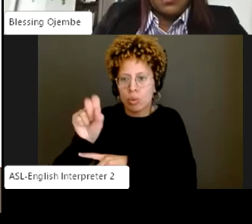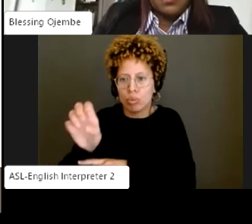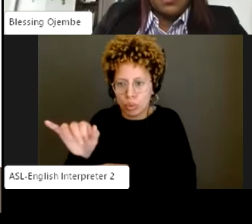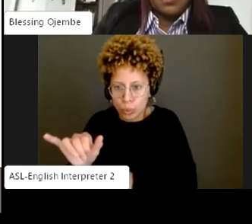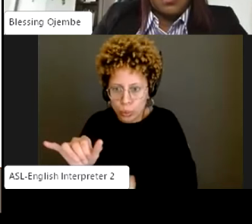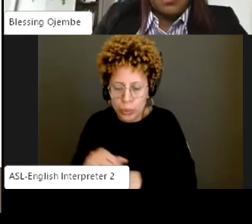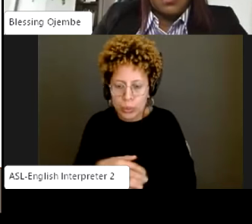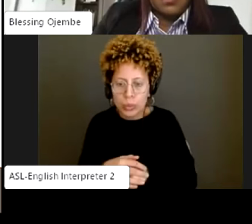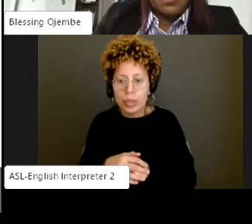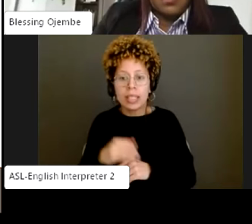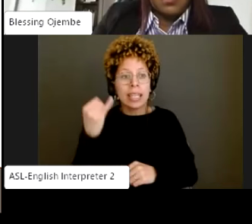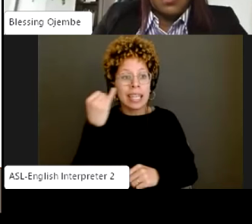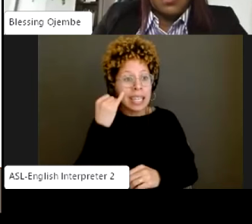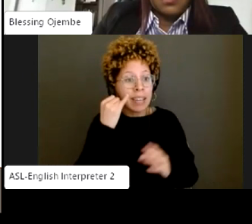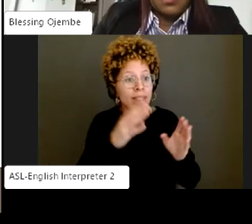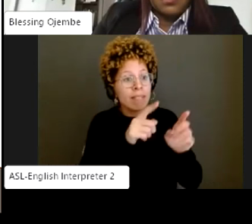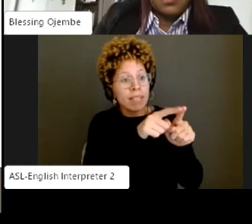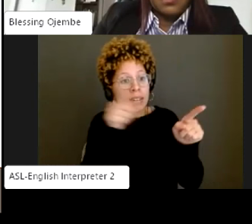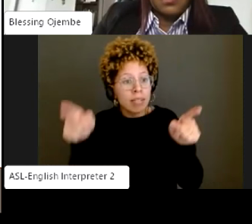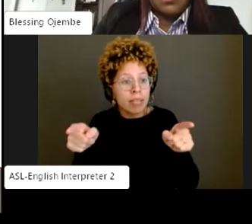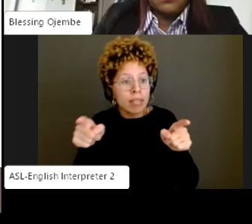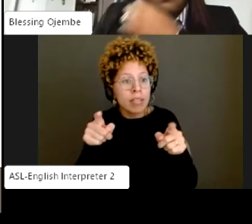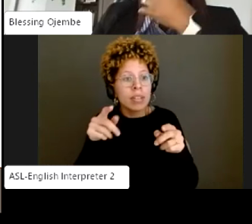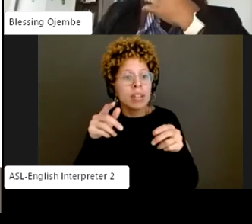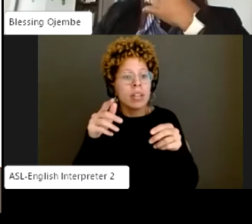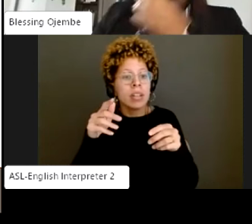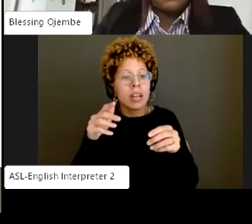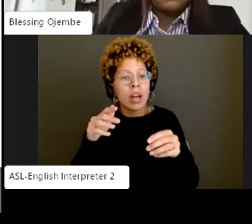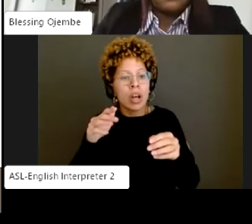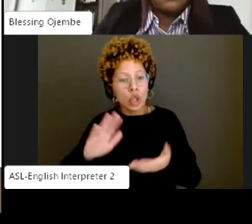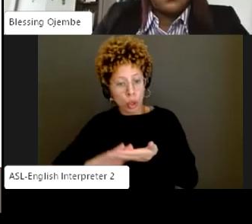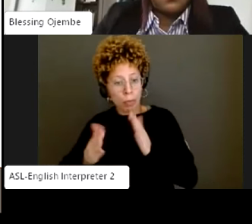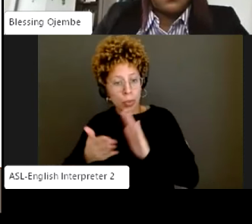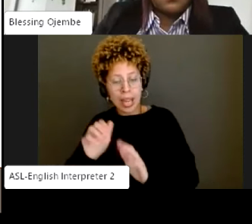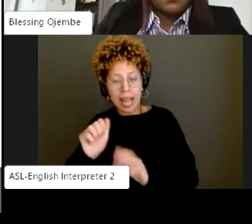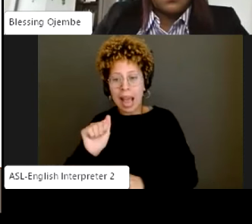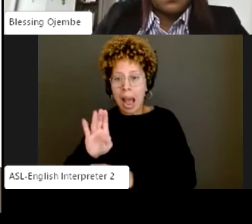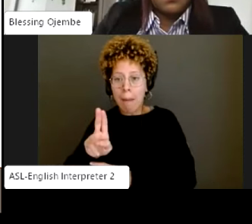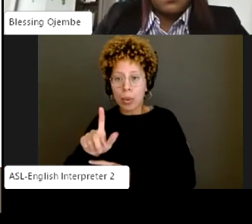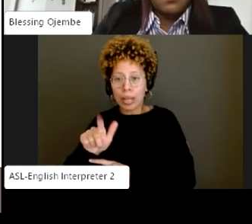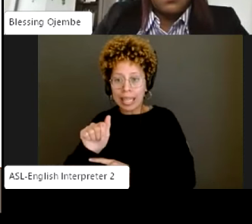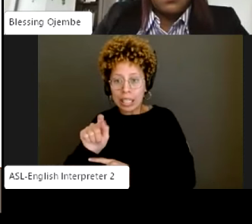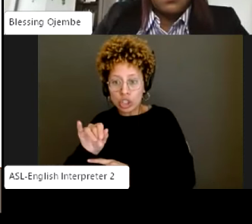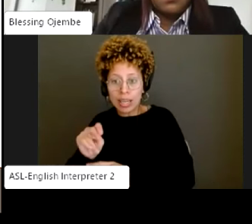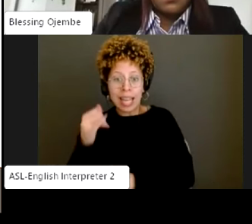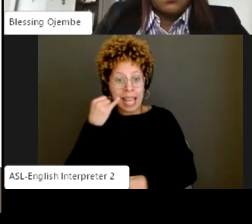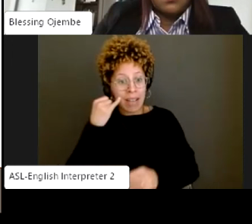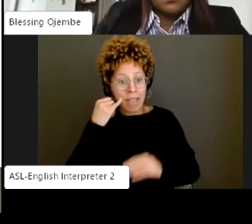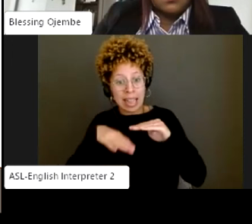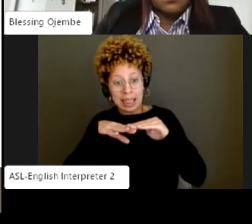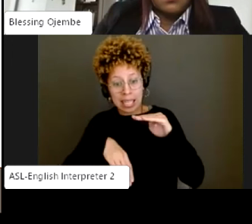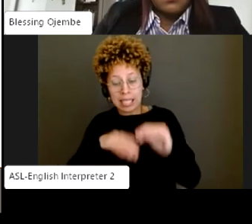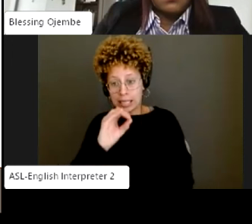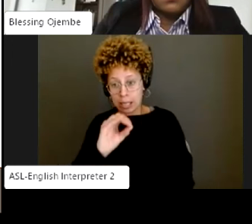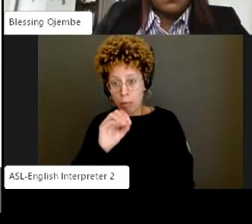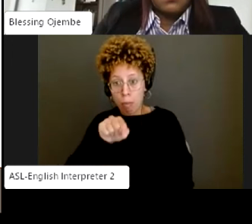with community ambulation. A typical example of having community ambulation is when their gait speed is less than 0.8. They